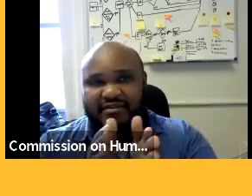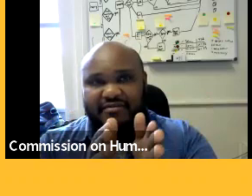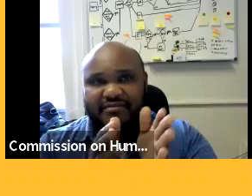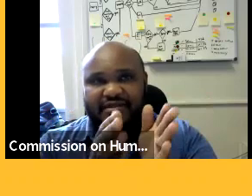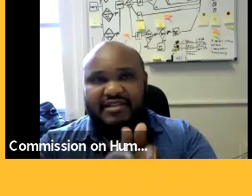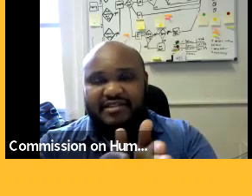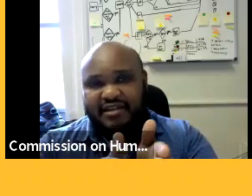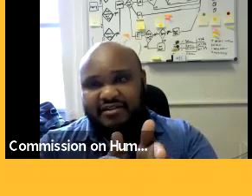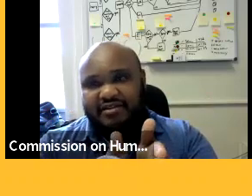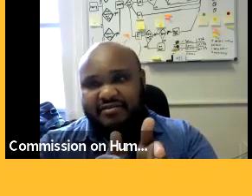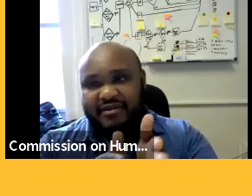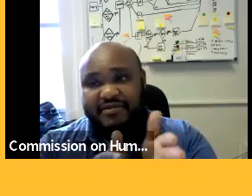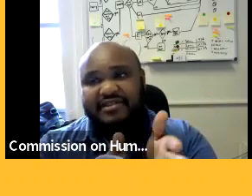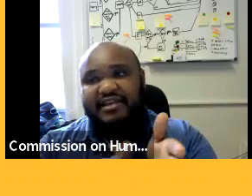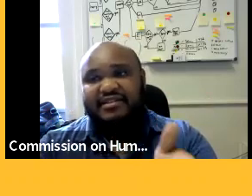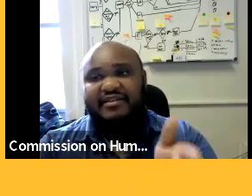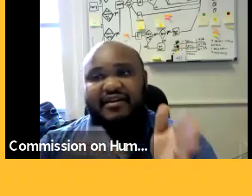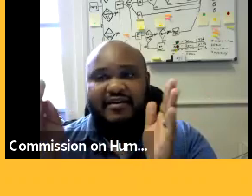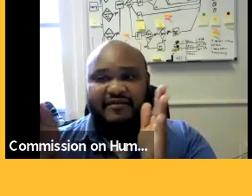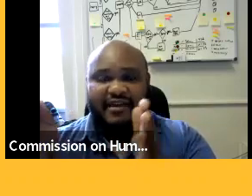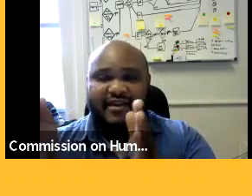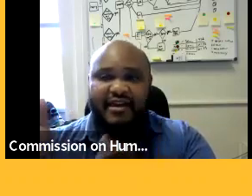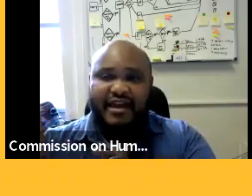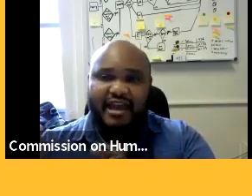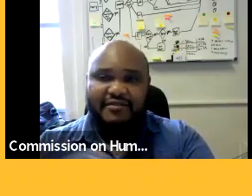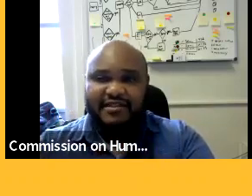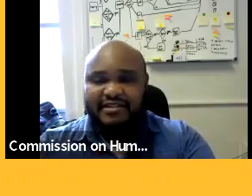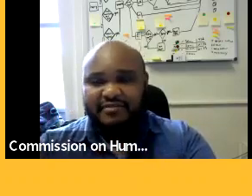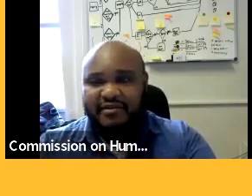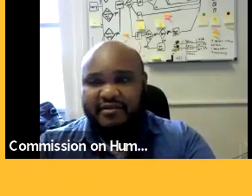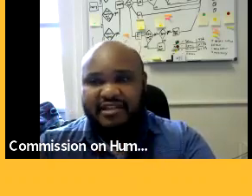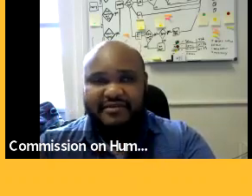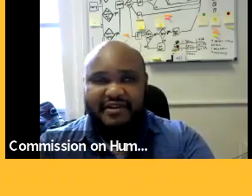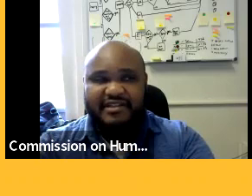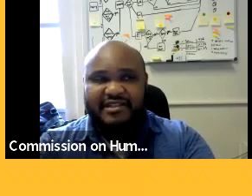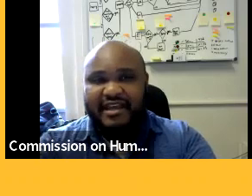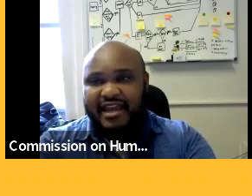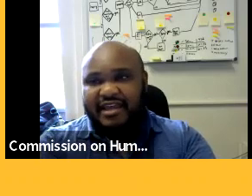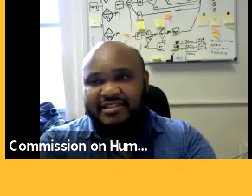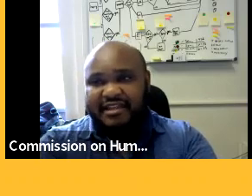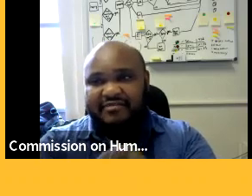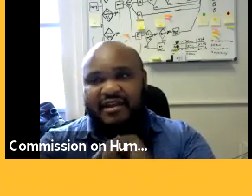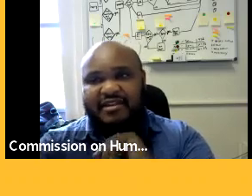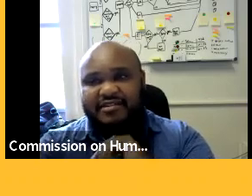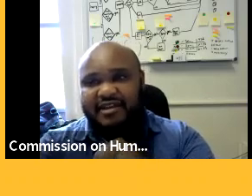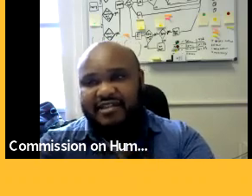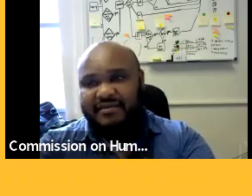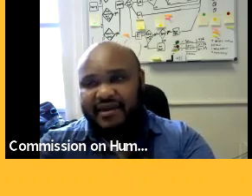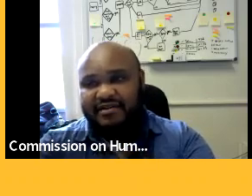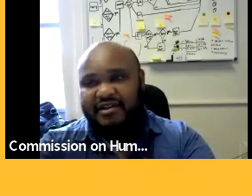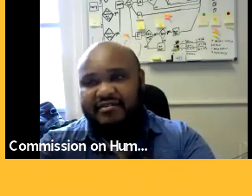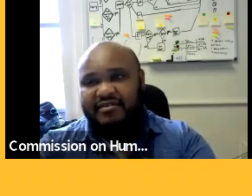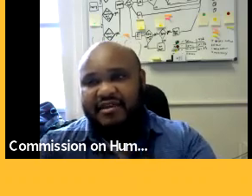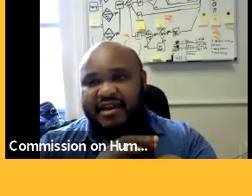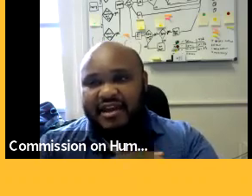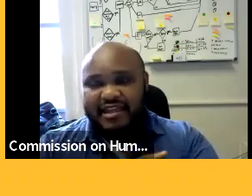a cisgender representation of a heterosexual experience. And that's not the way that trans and